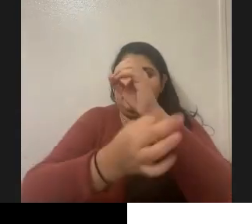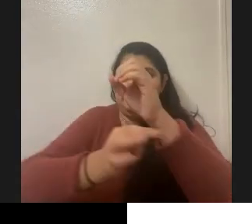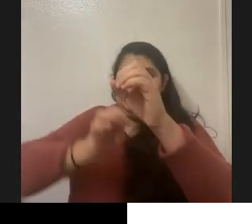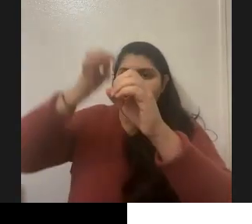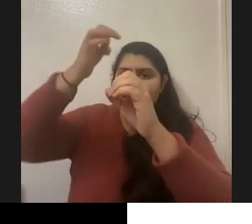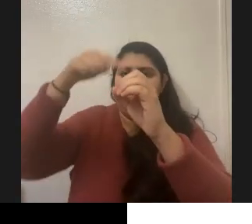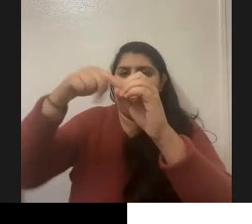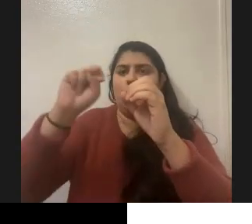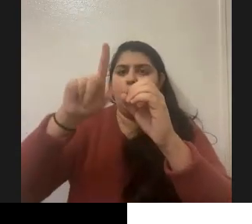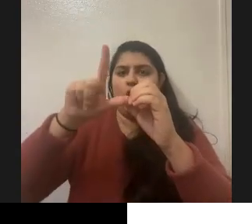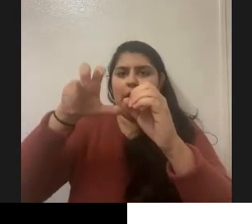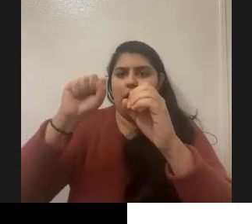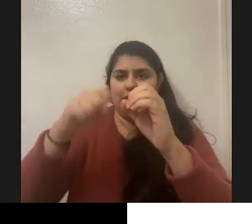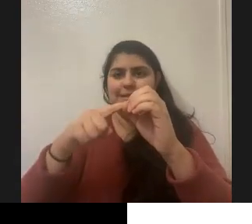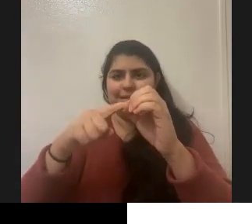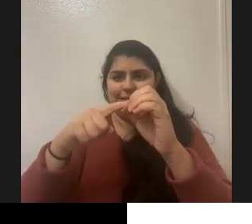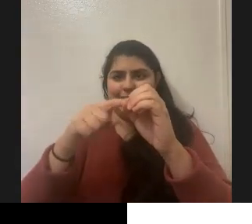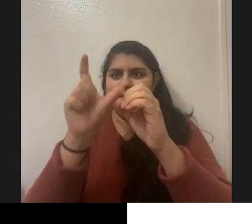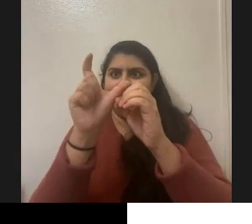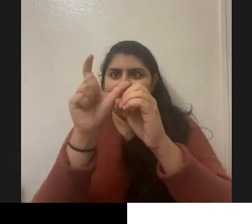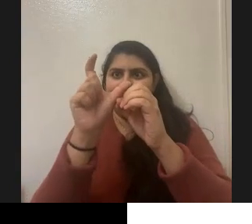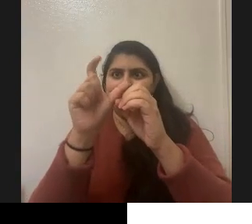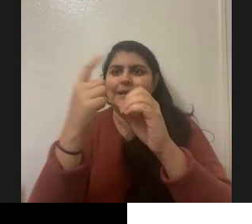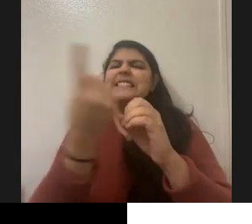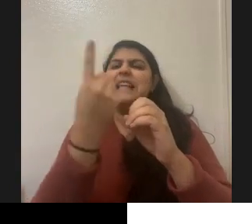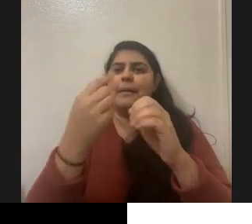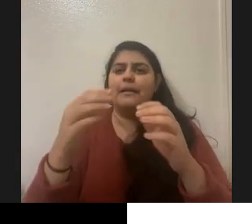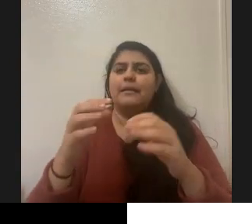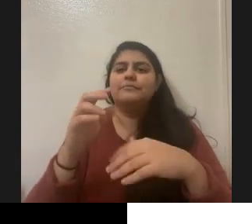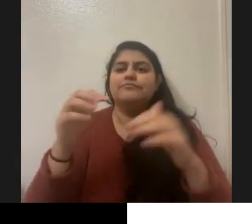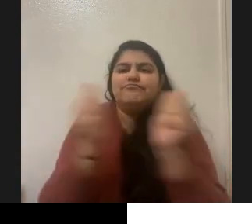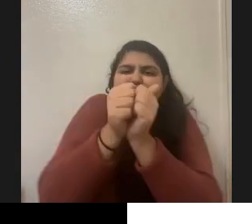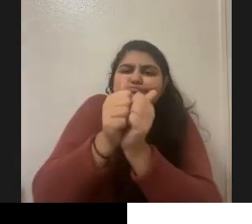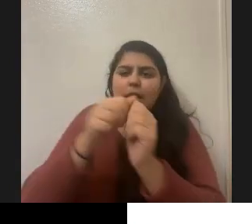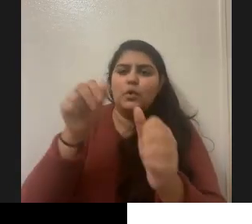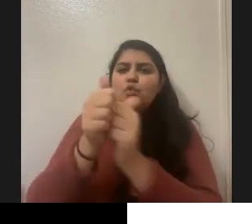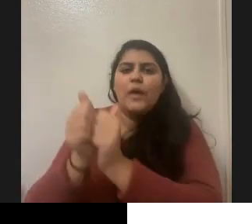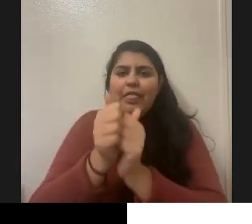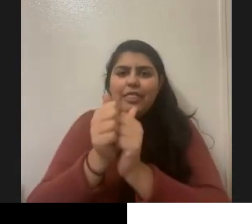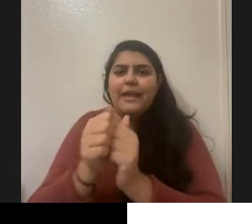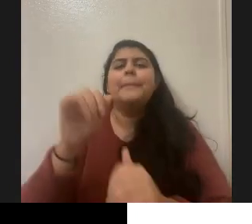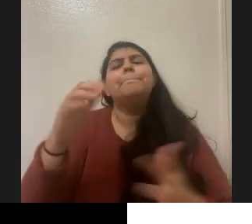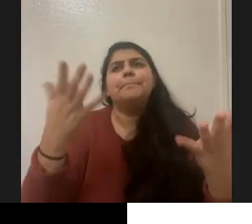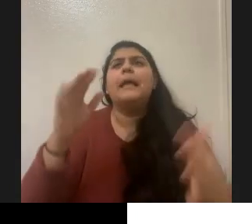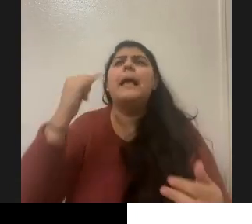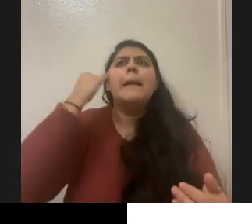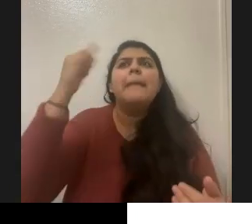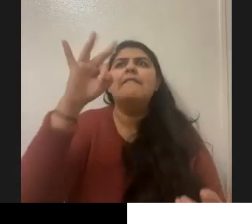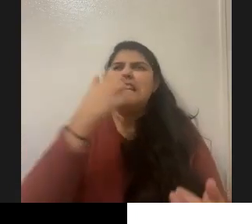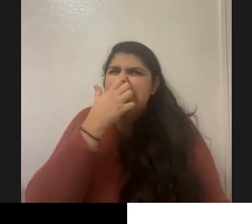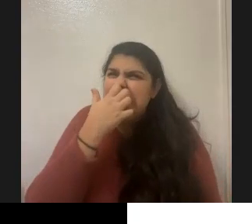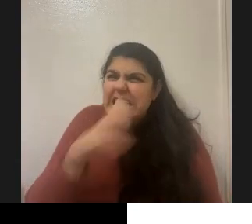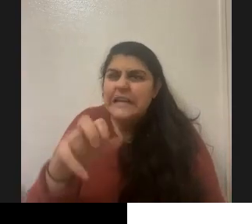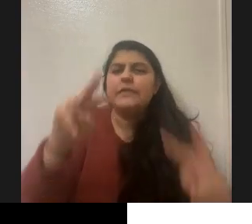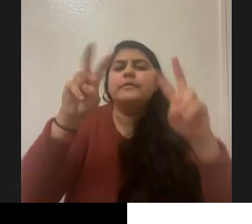of that, and they're attached together by a force together. But imagine if it's really, really hot. So that's kind of like I charged